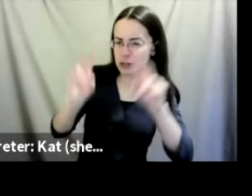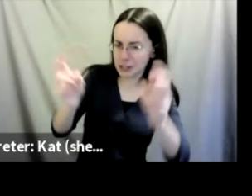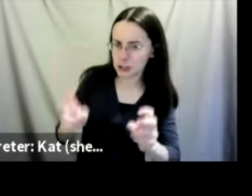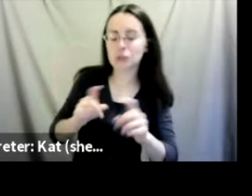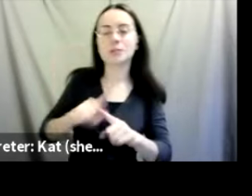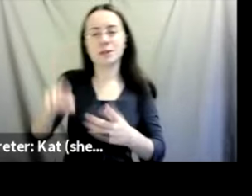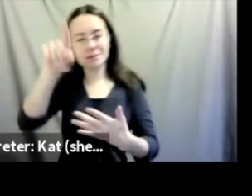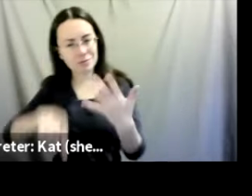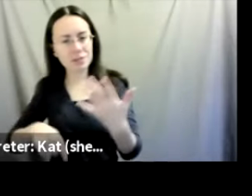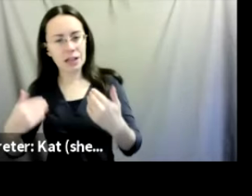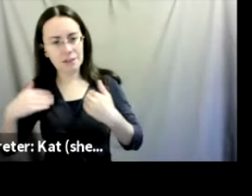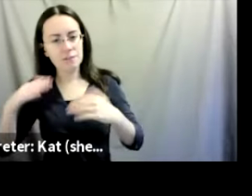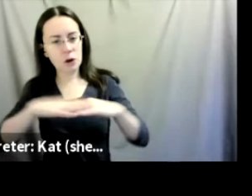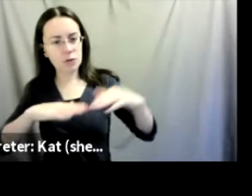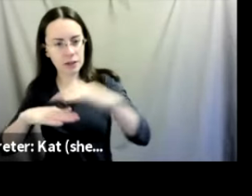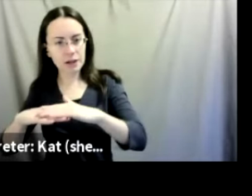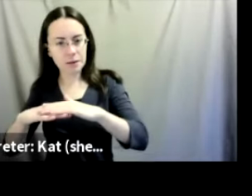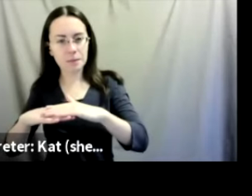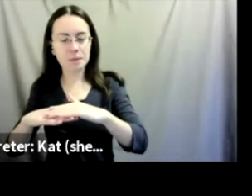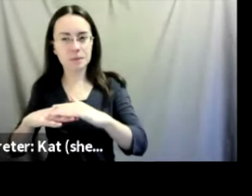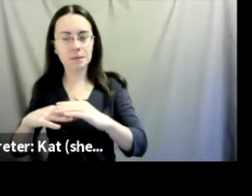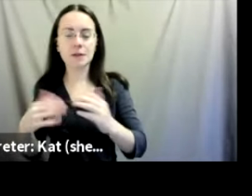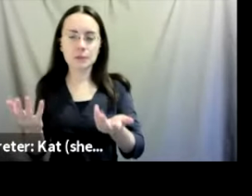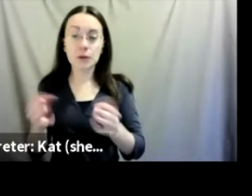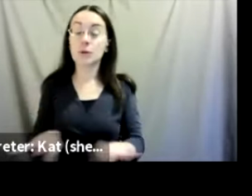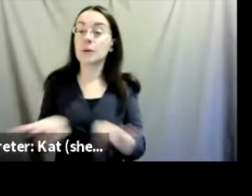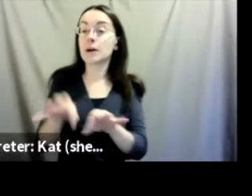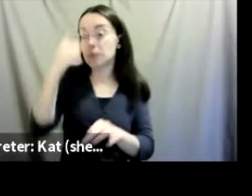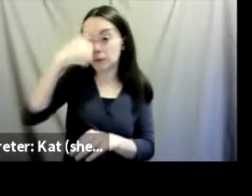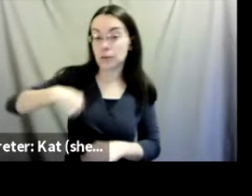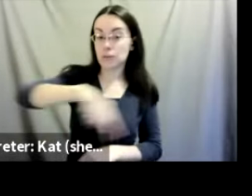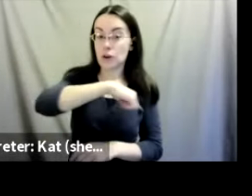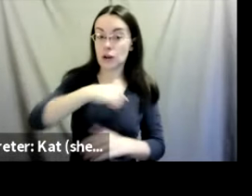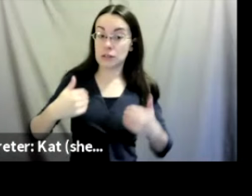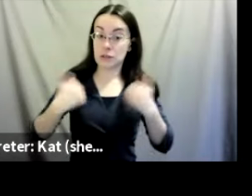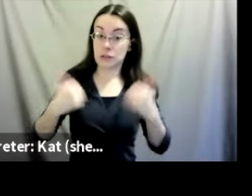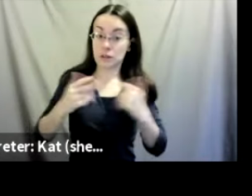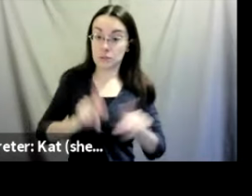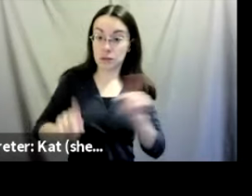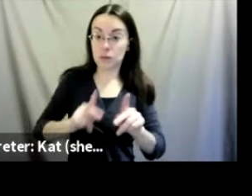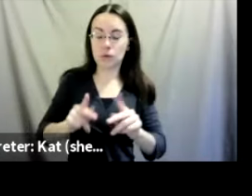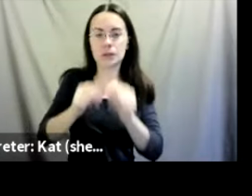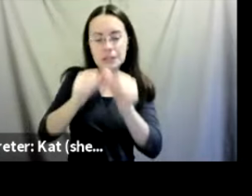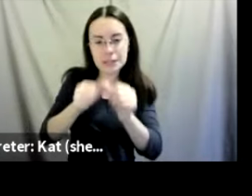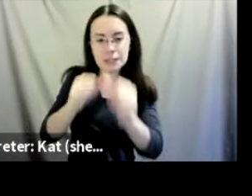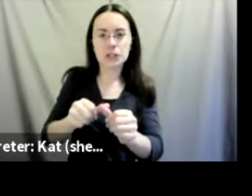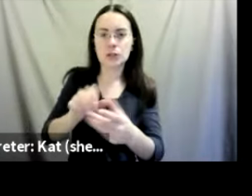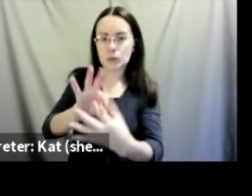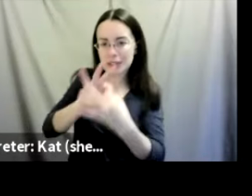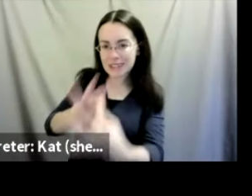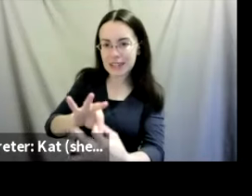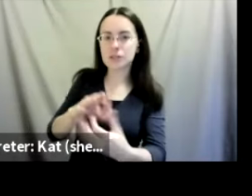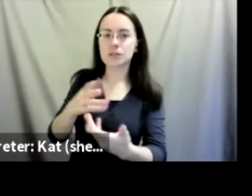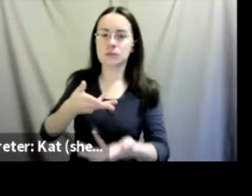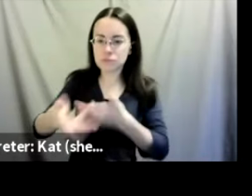for us to continue, like as young people, to continue to connect with and share with and learn from